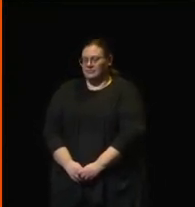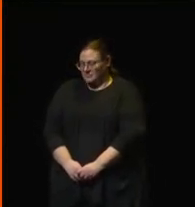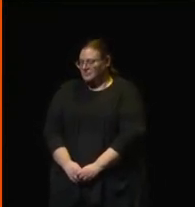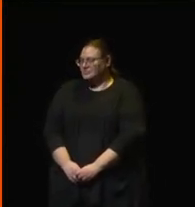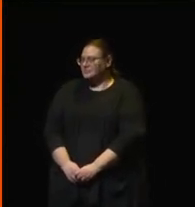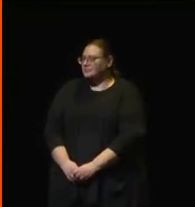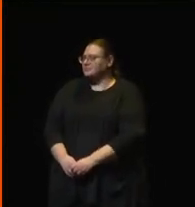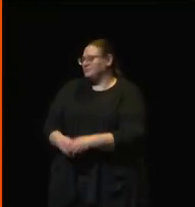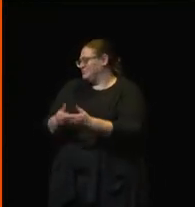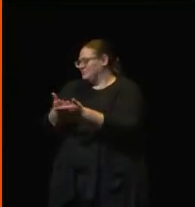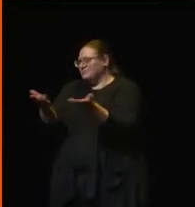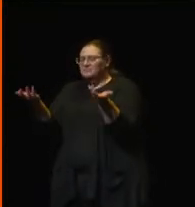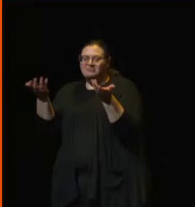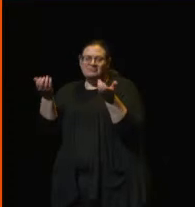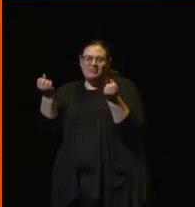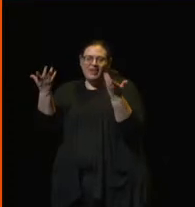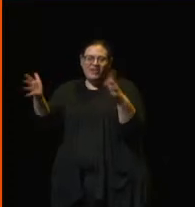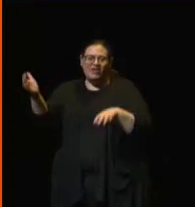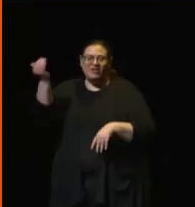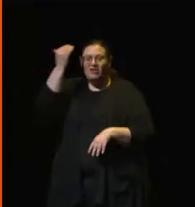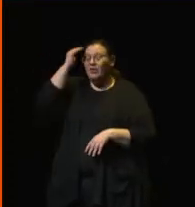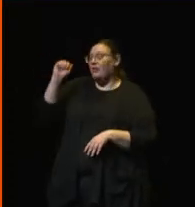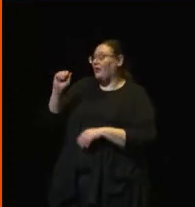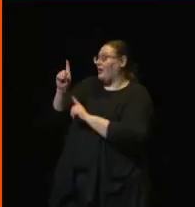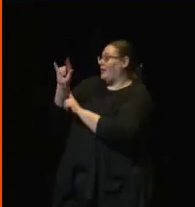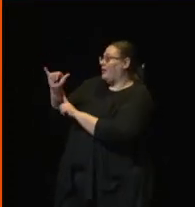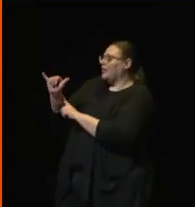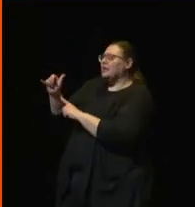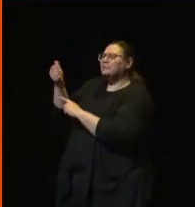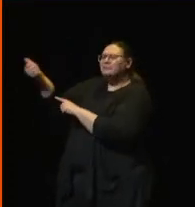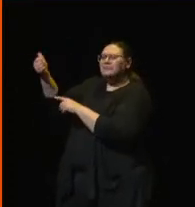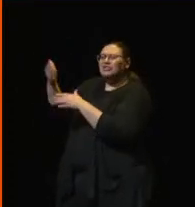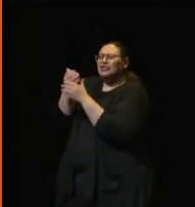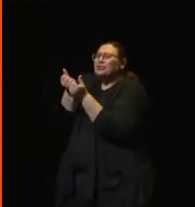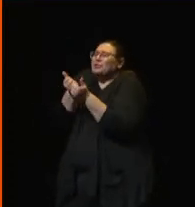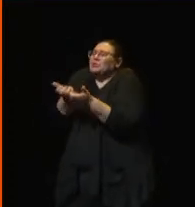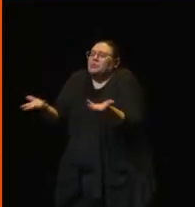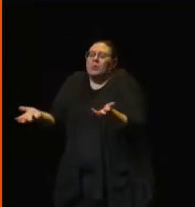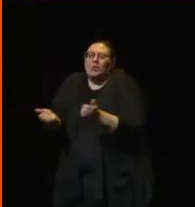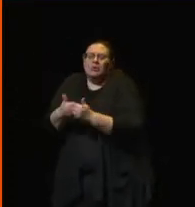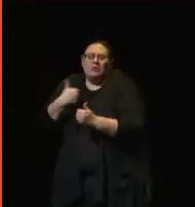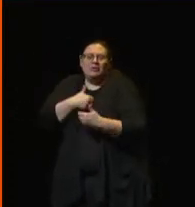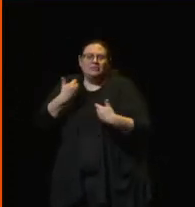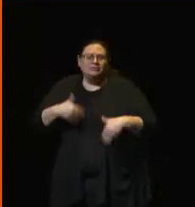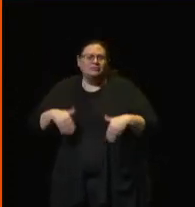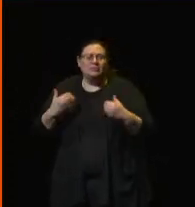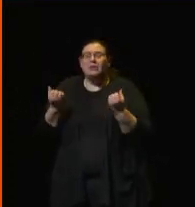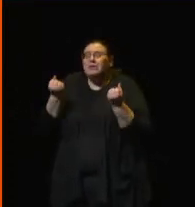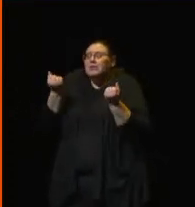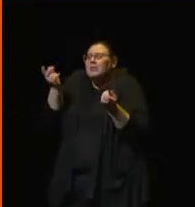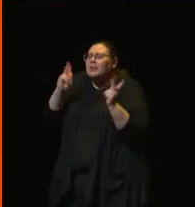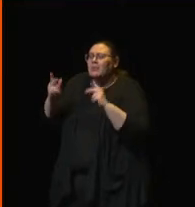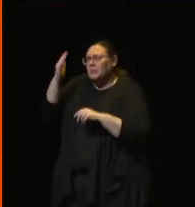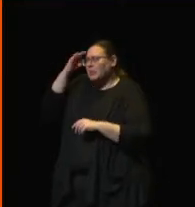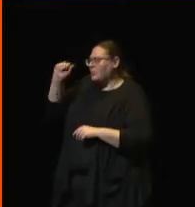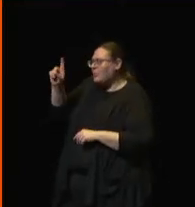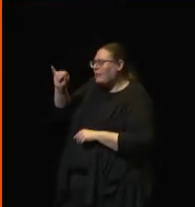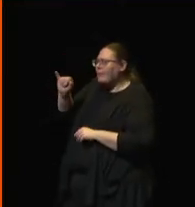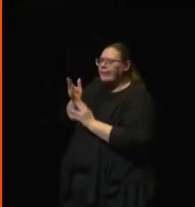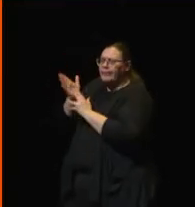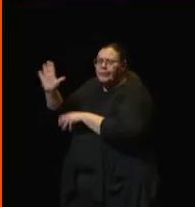As many of you know, Ady shared so much with us. So many people knew him through his